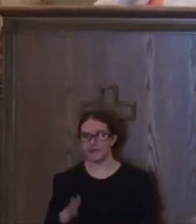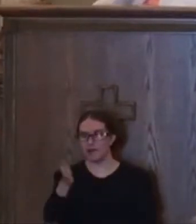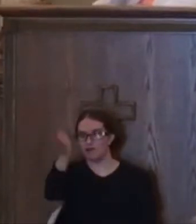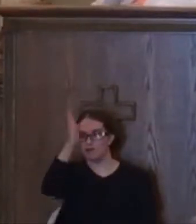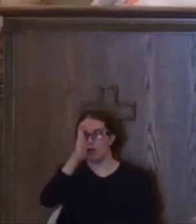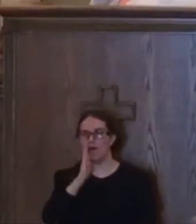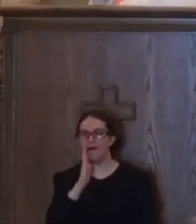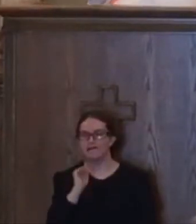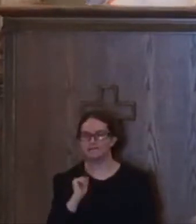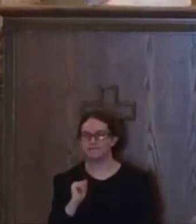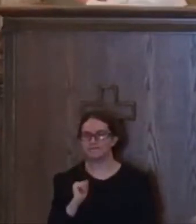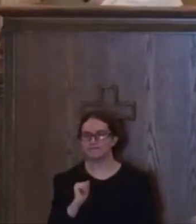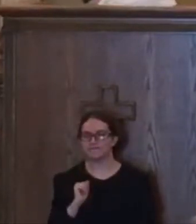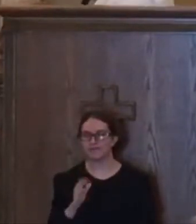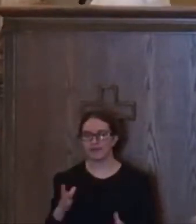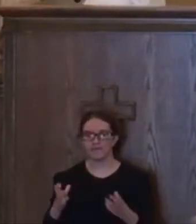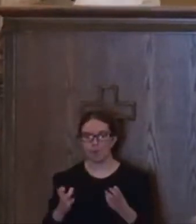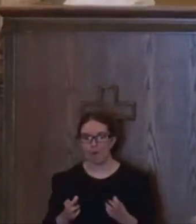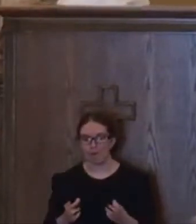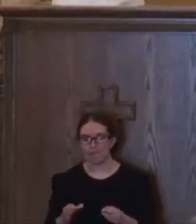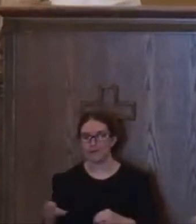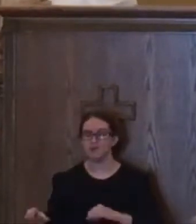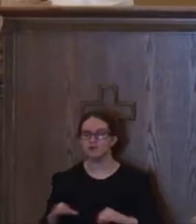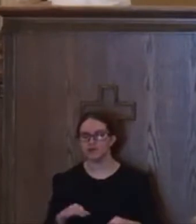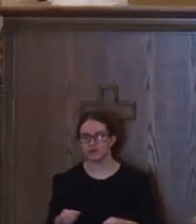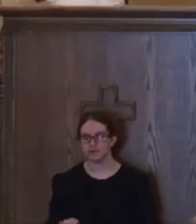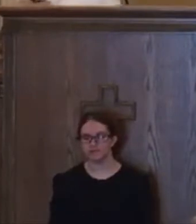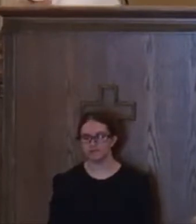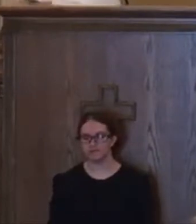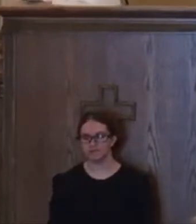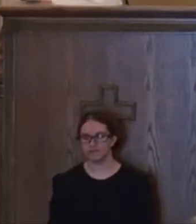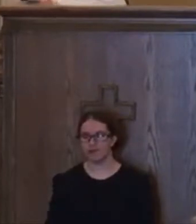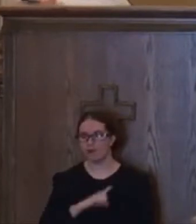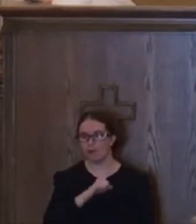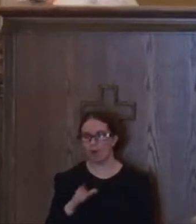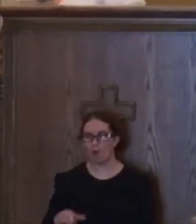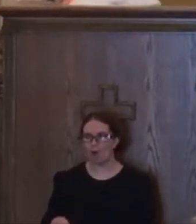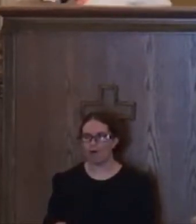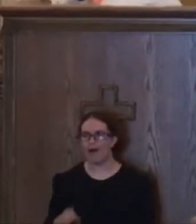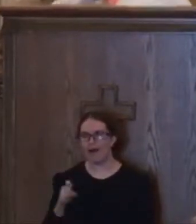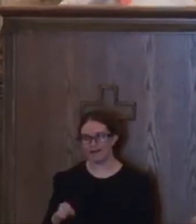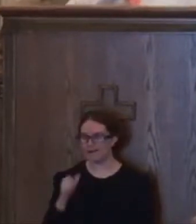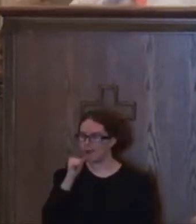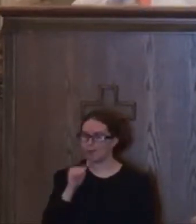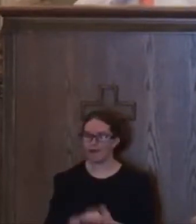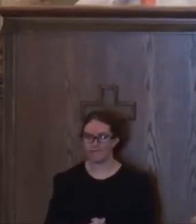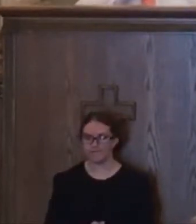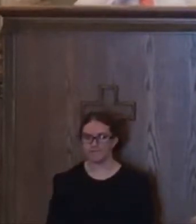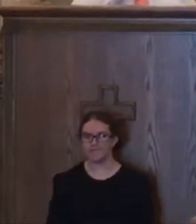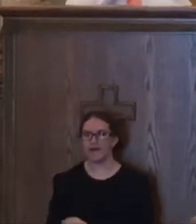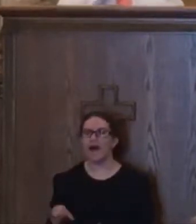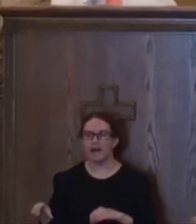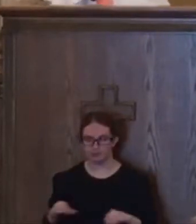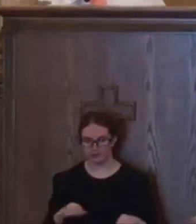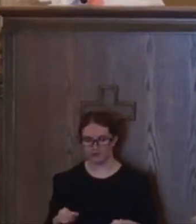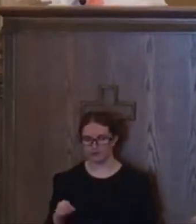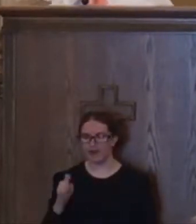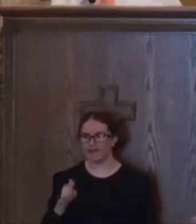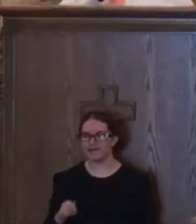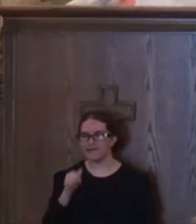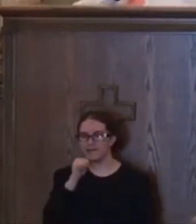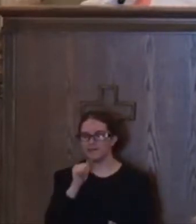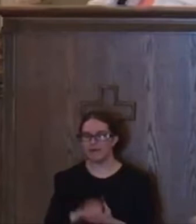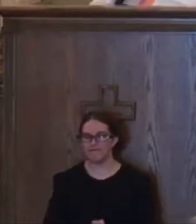God, if you want me to do this, Lord, I need my wife. You know, I do. I need my